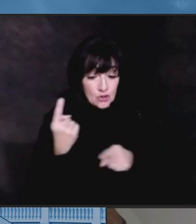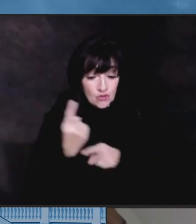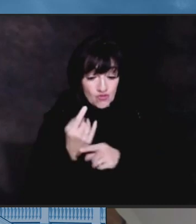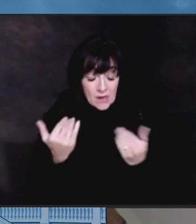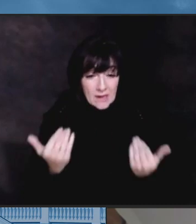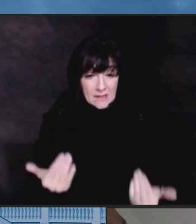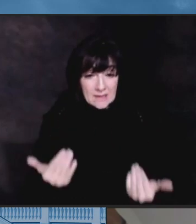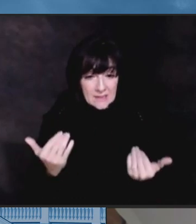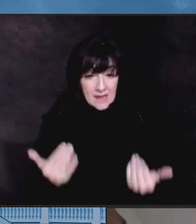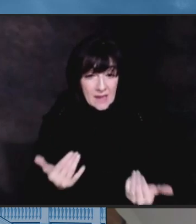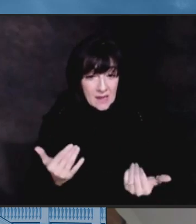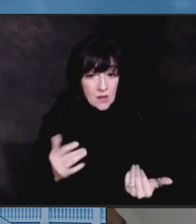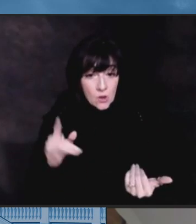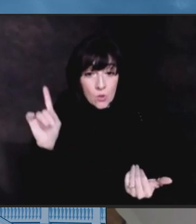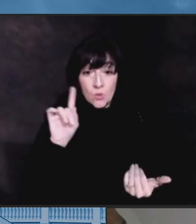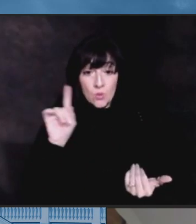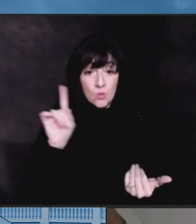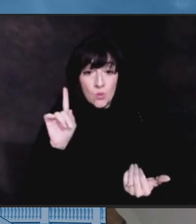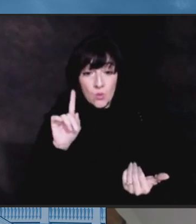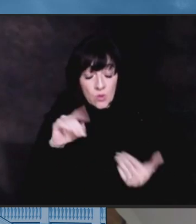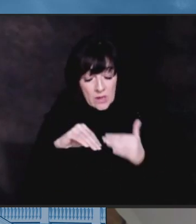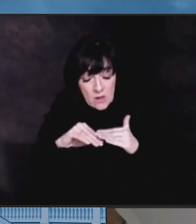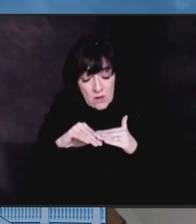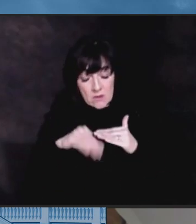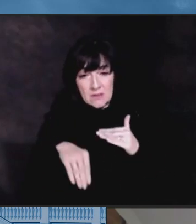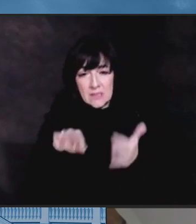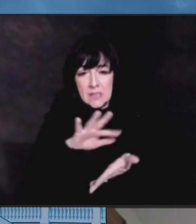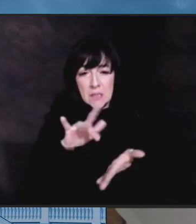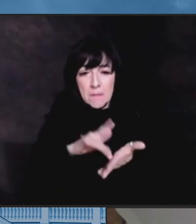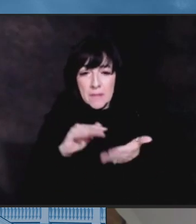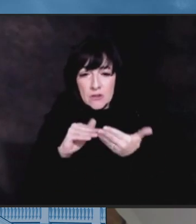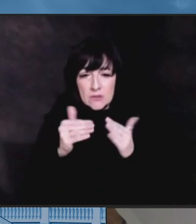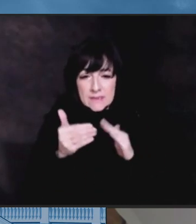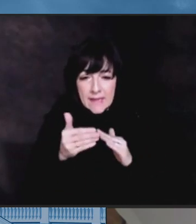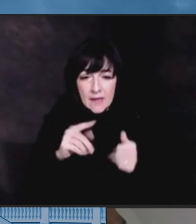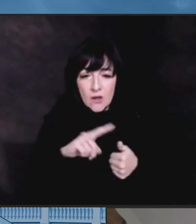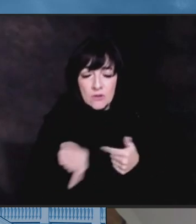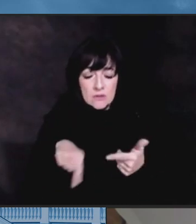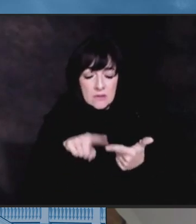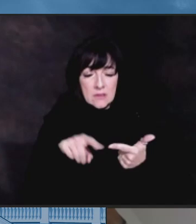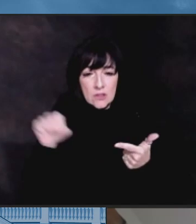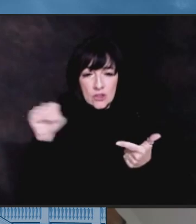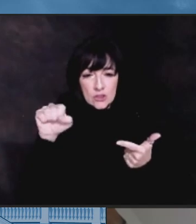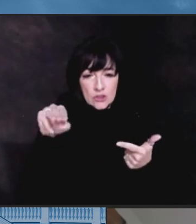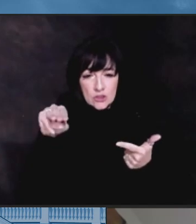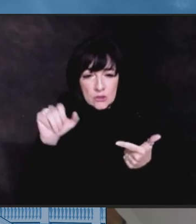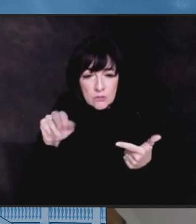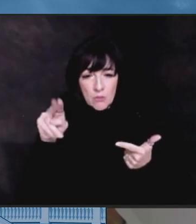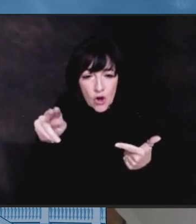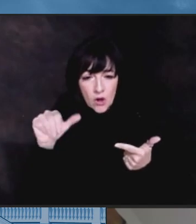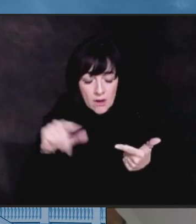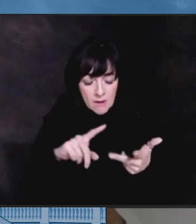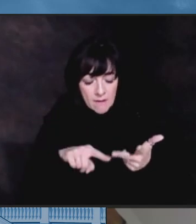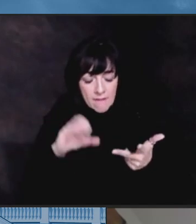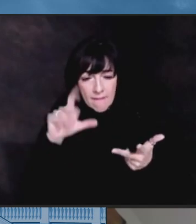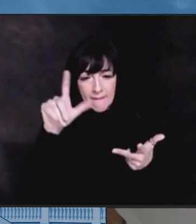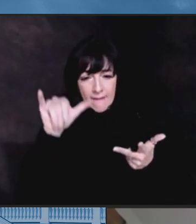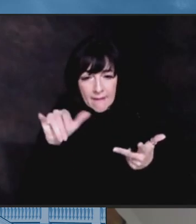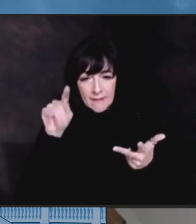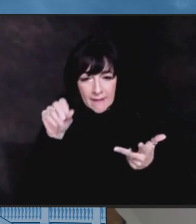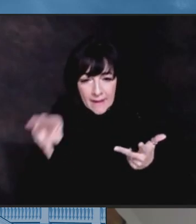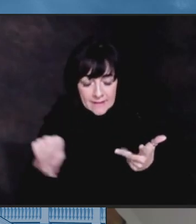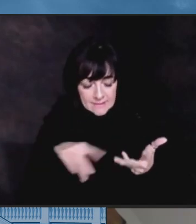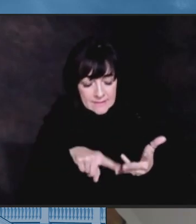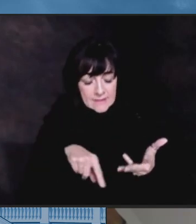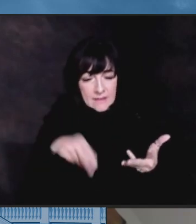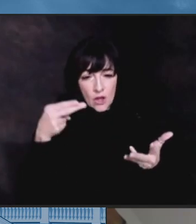is below the canal. So Middletown, Townsend, Smyrna, Clayton, Hartley, Marydale,